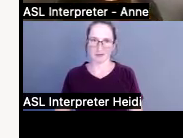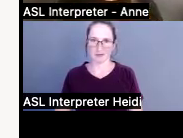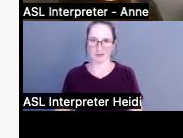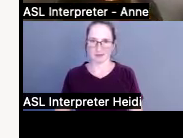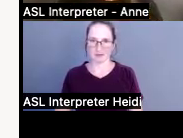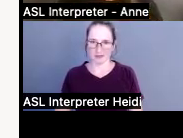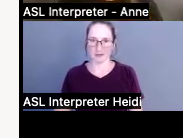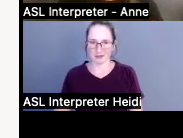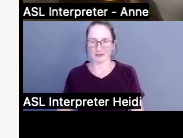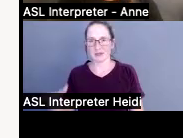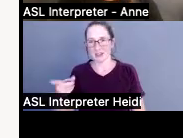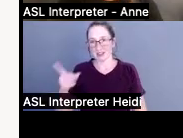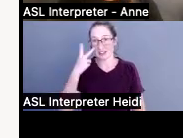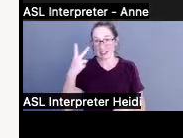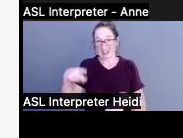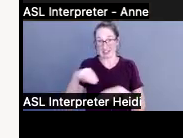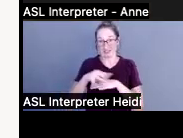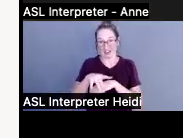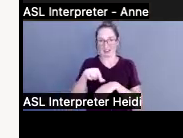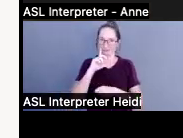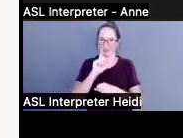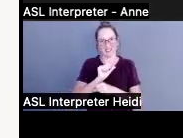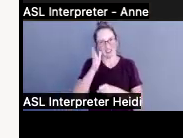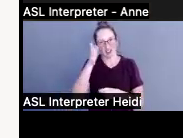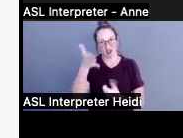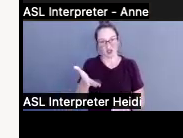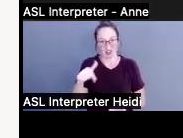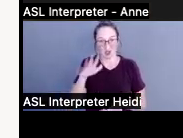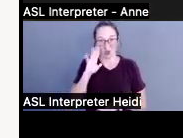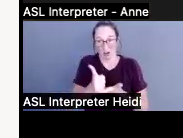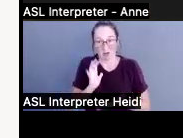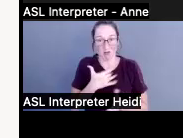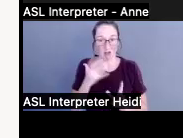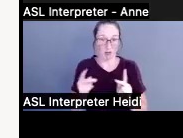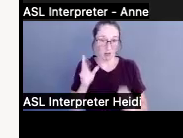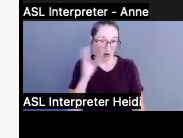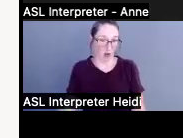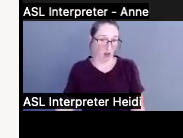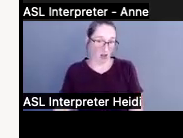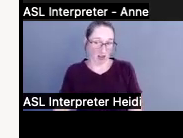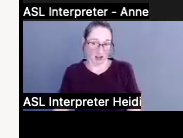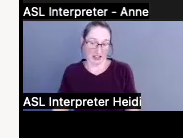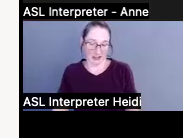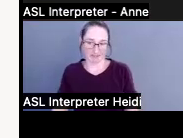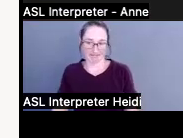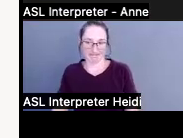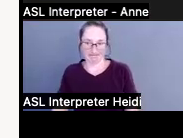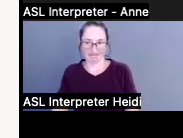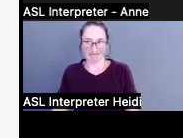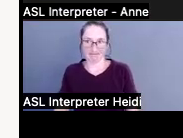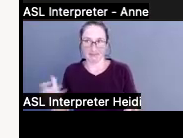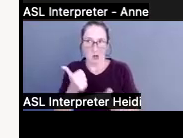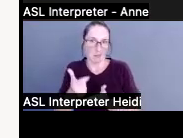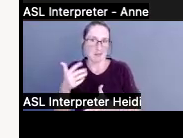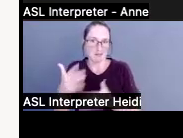participants, this is definitely the future. Um, it's going to help our people um, move forward. And